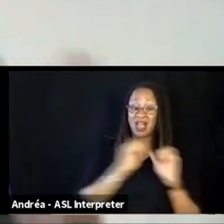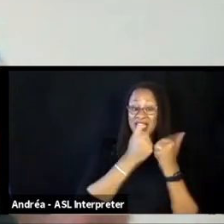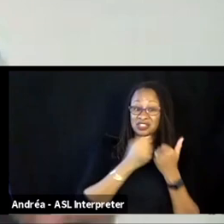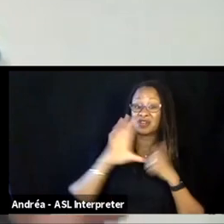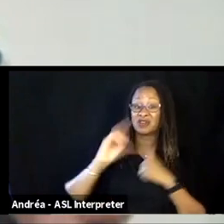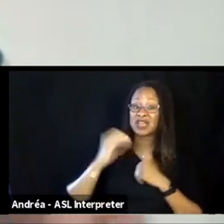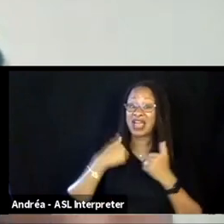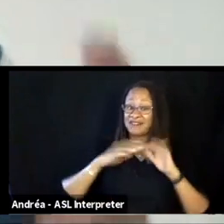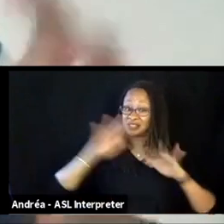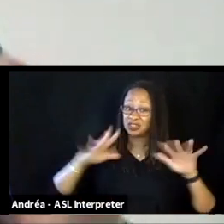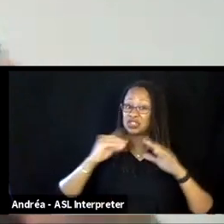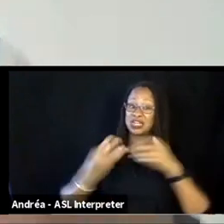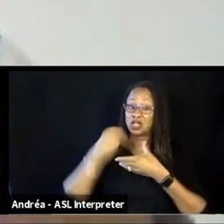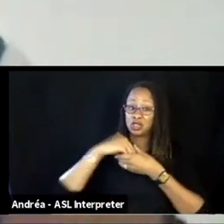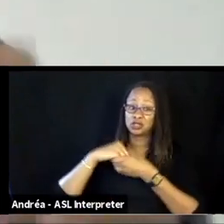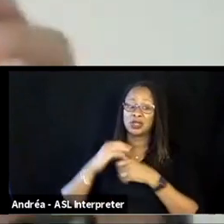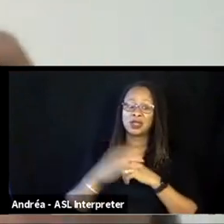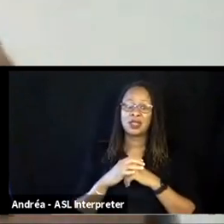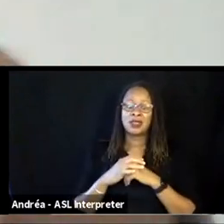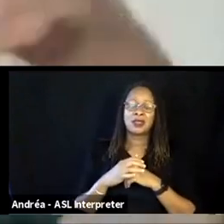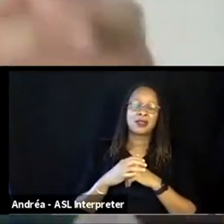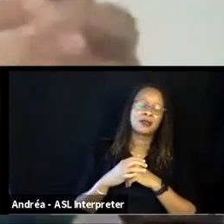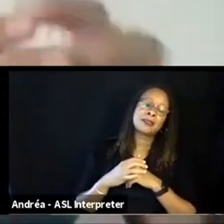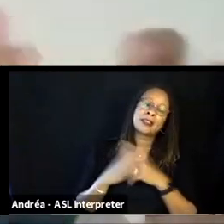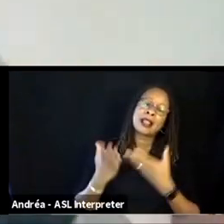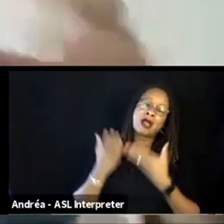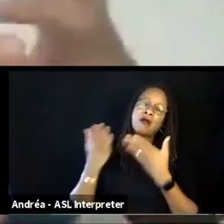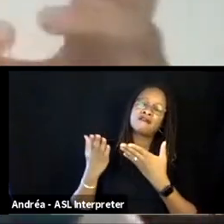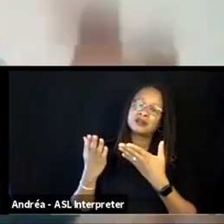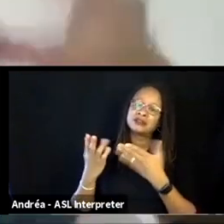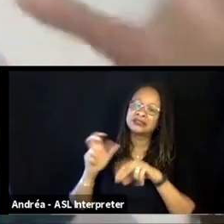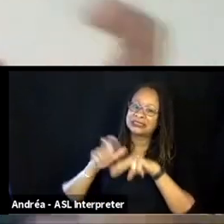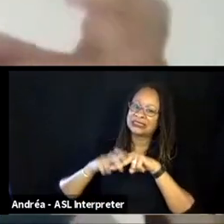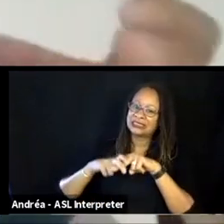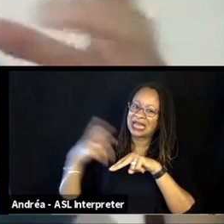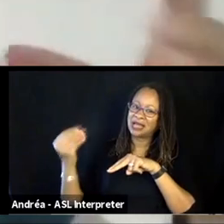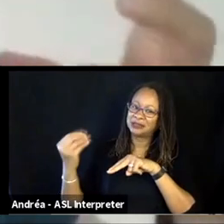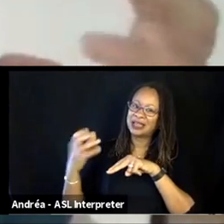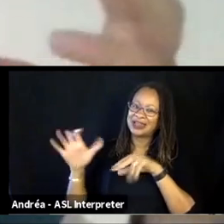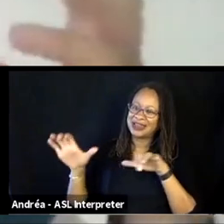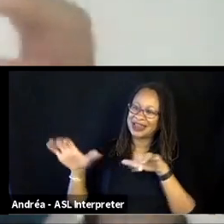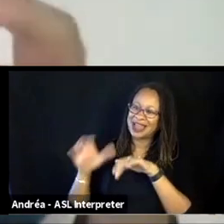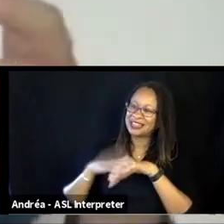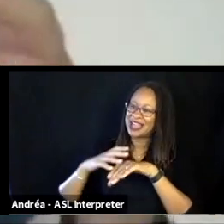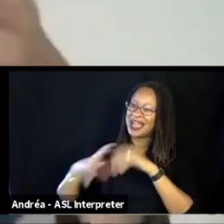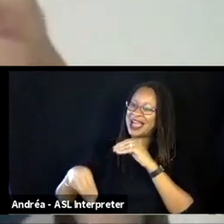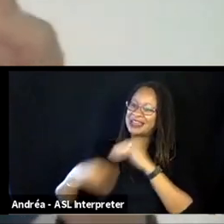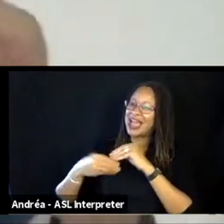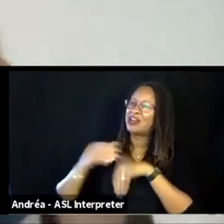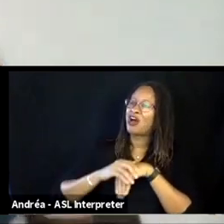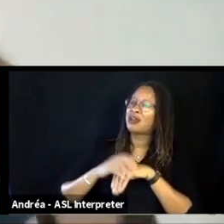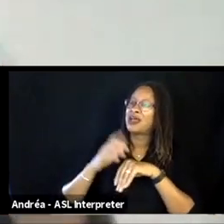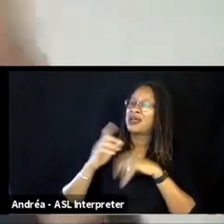of diversity and inclusion officers that kind of sit outside and they kind of act as an add-on, and it's about, you